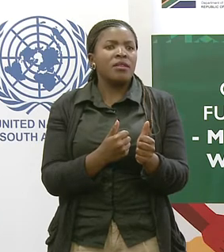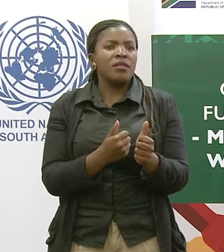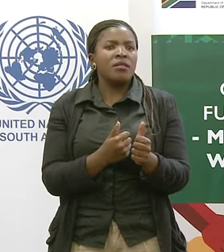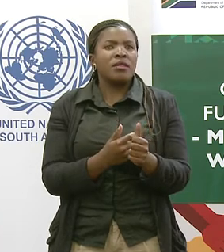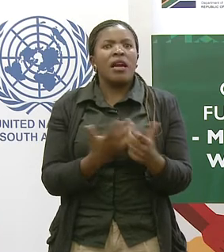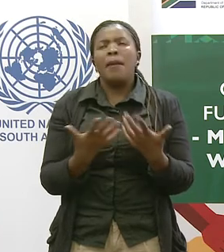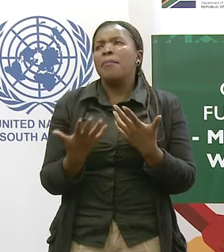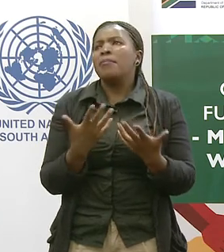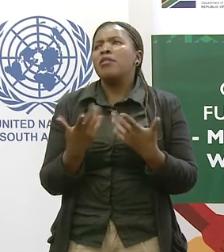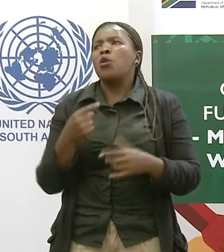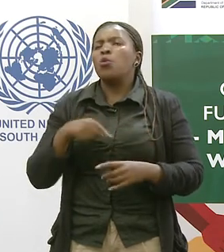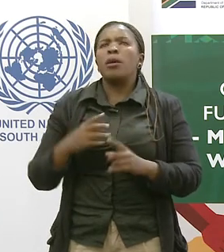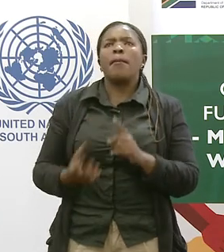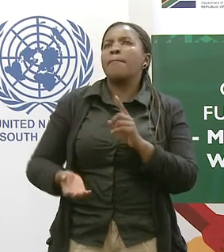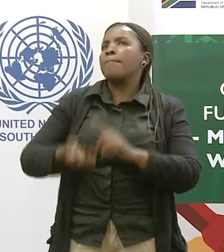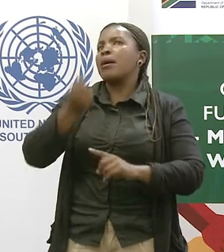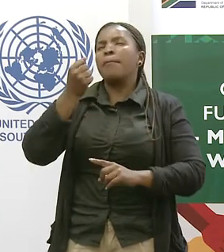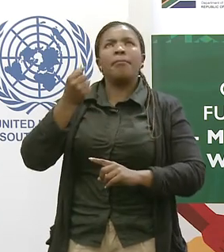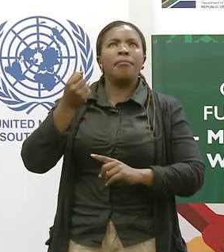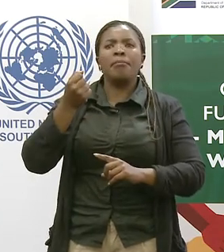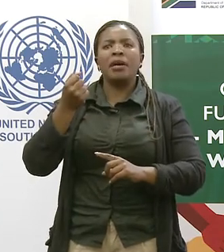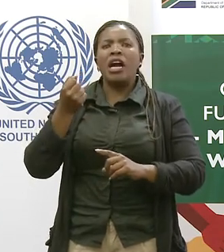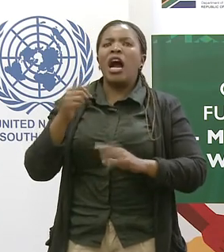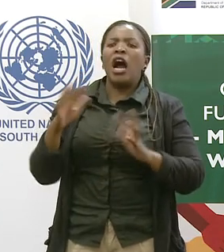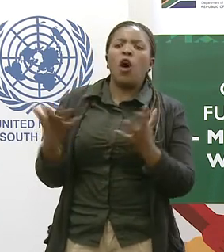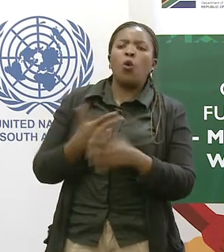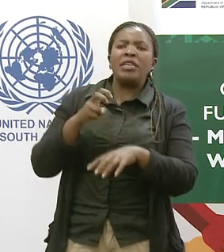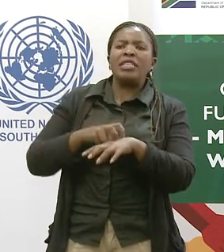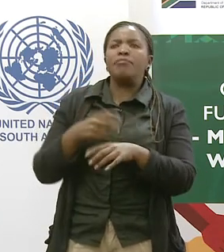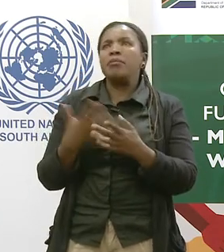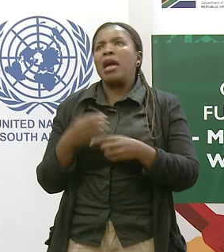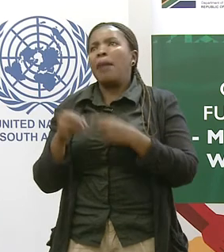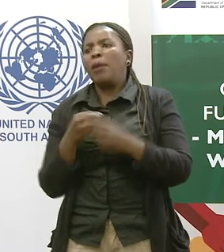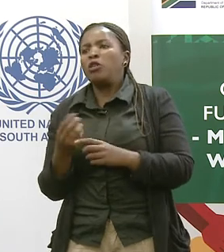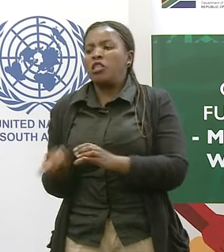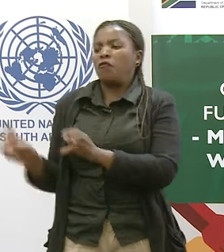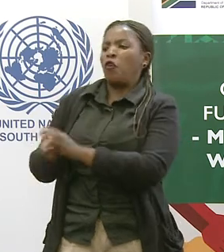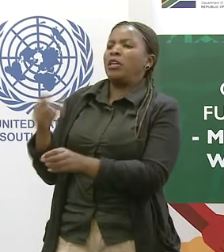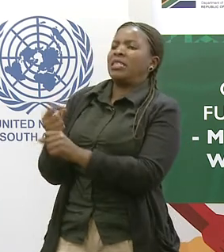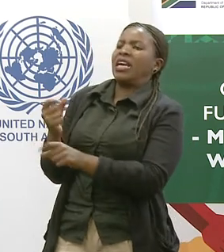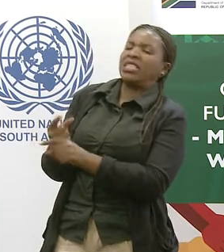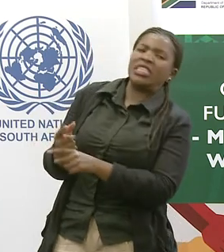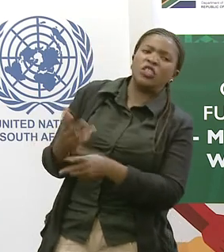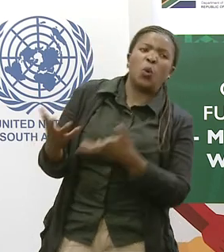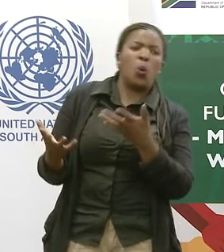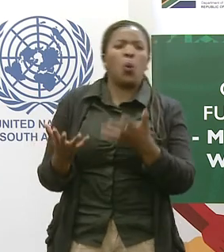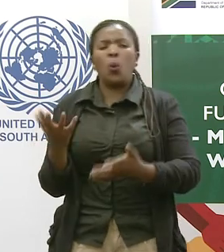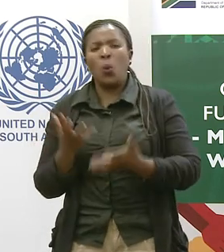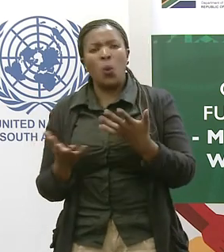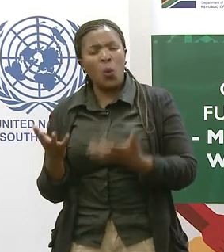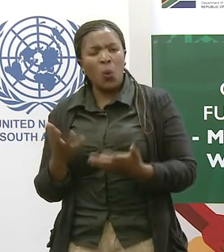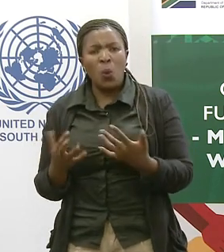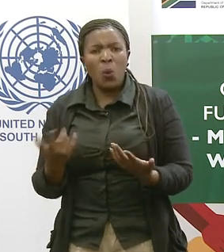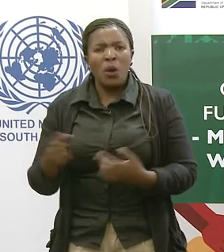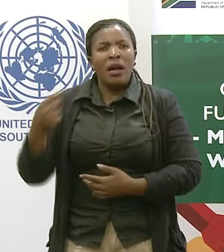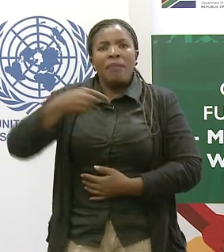taxi? That is literally the aspiration that we have for the lives of young people with disabilities. And I think